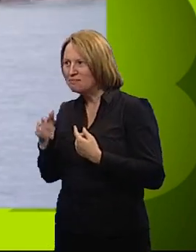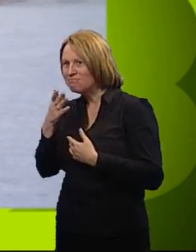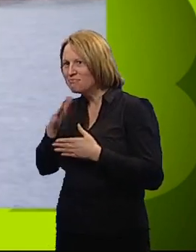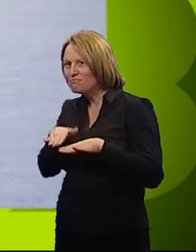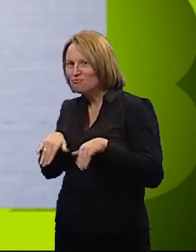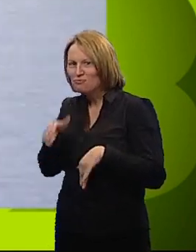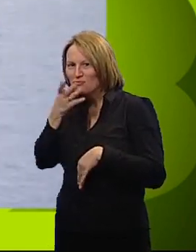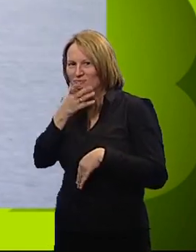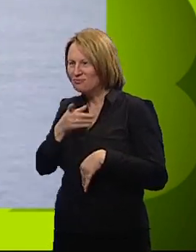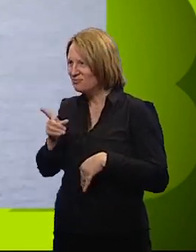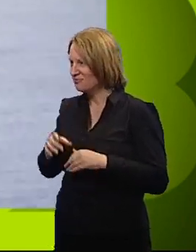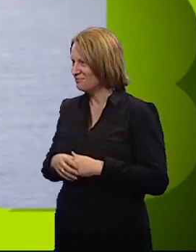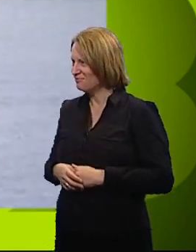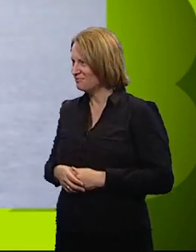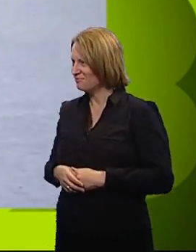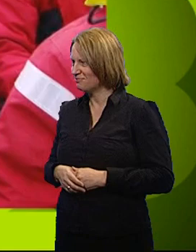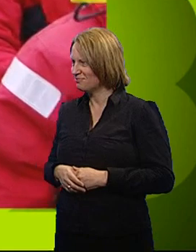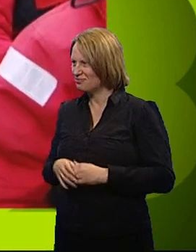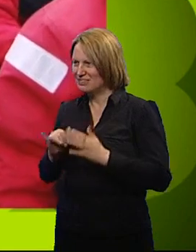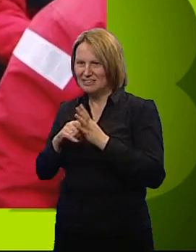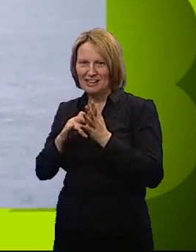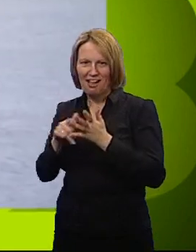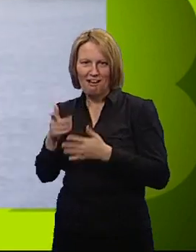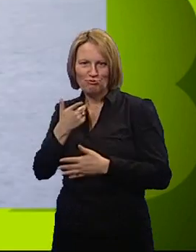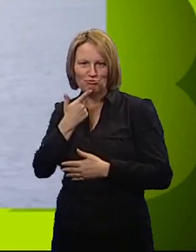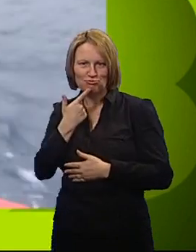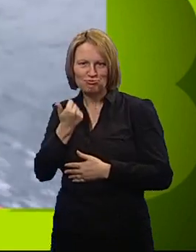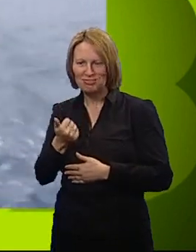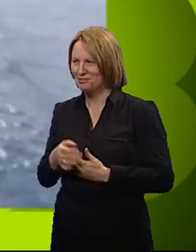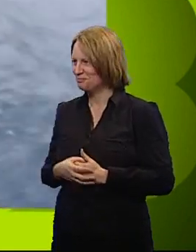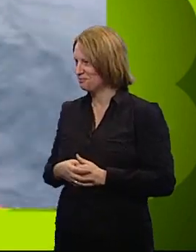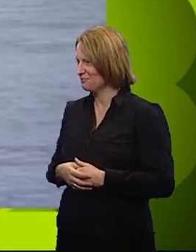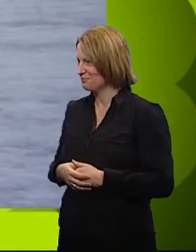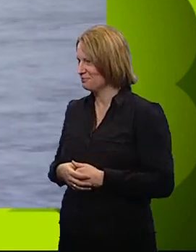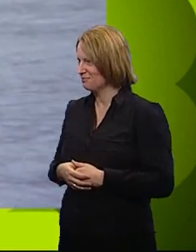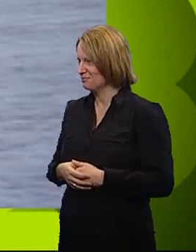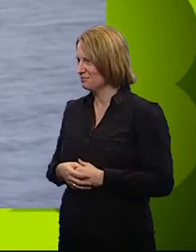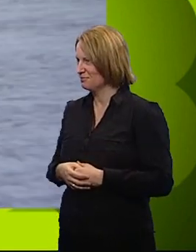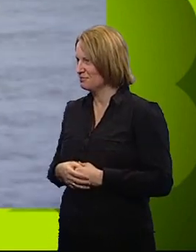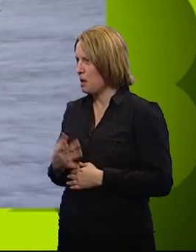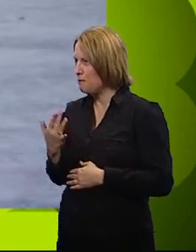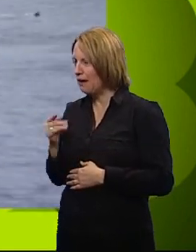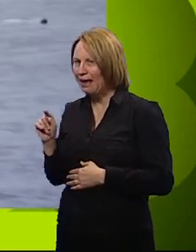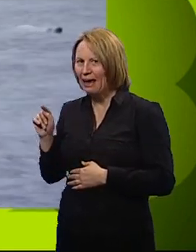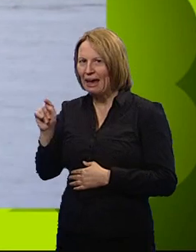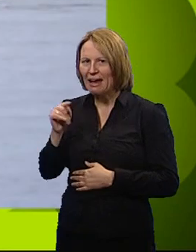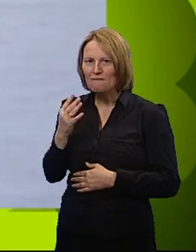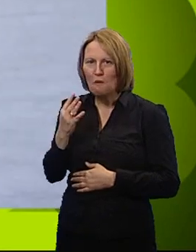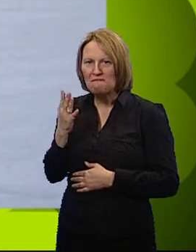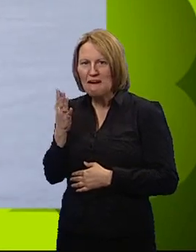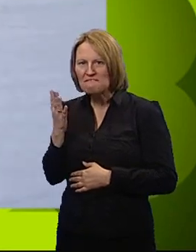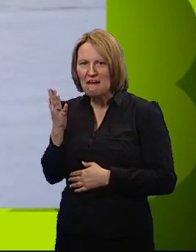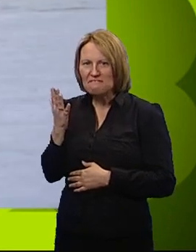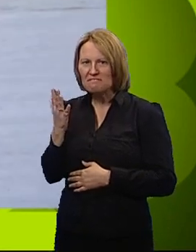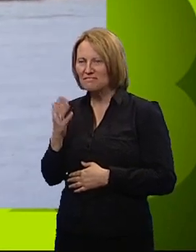a visit from some friendly faces. Really, what I think they are, they're seals. We found them! Yes, four.